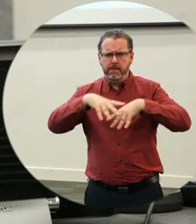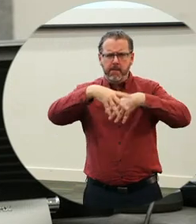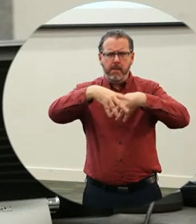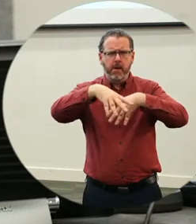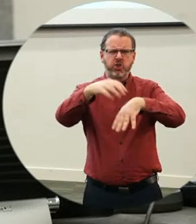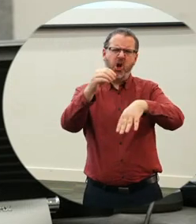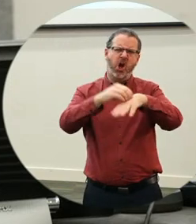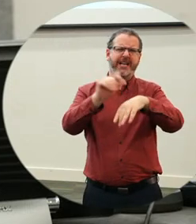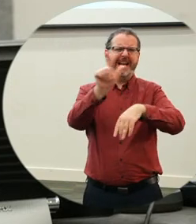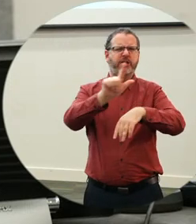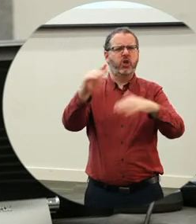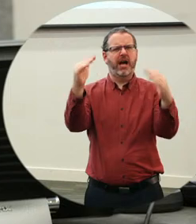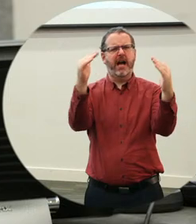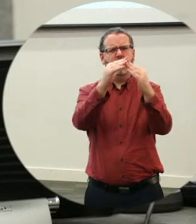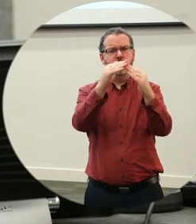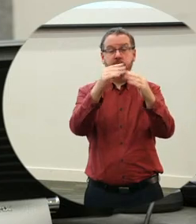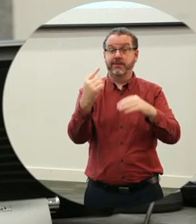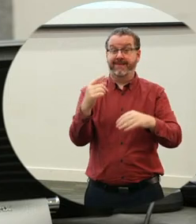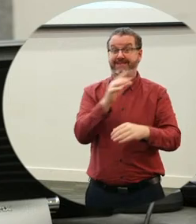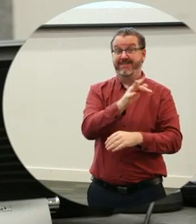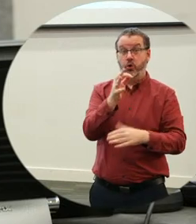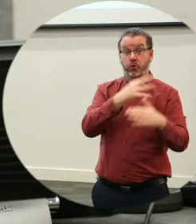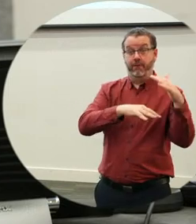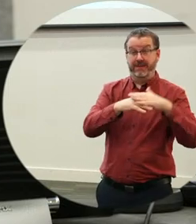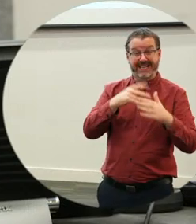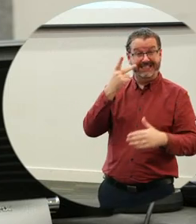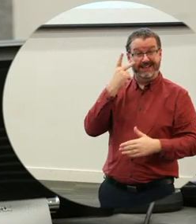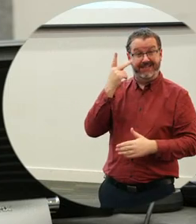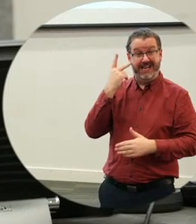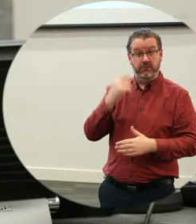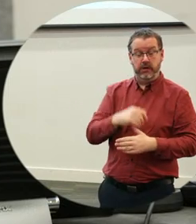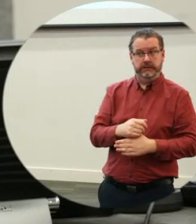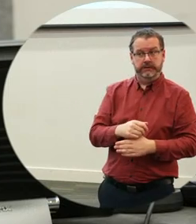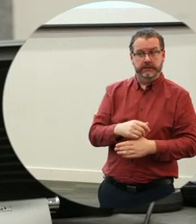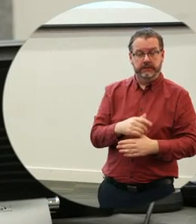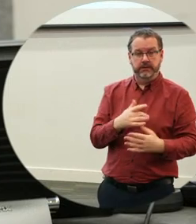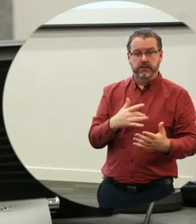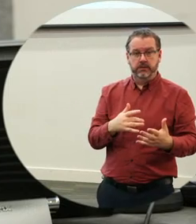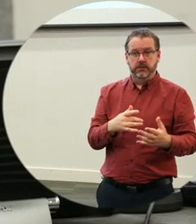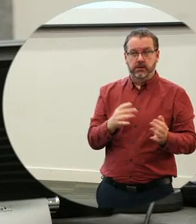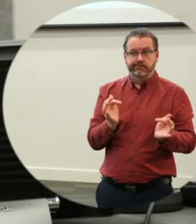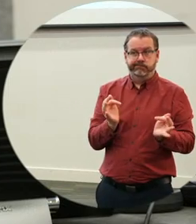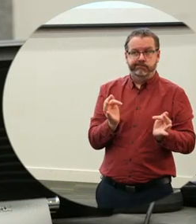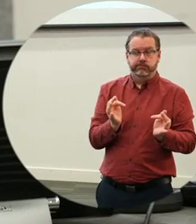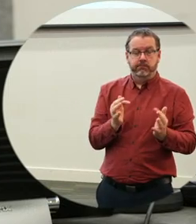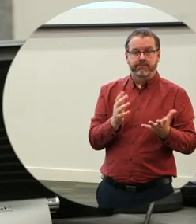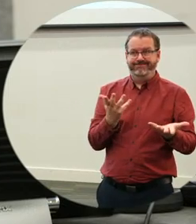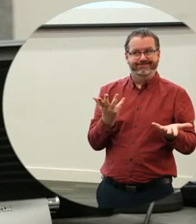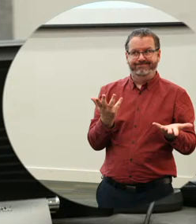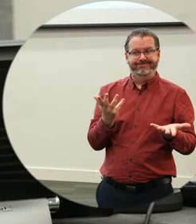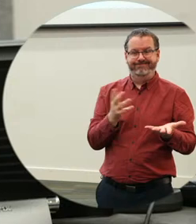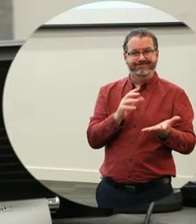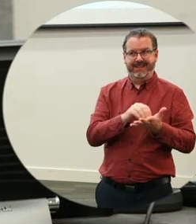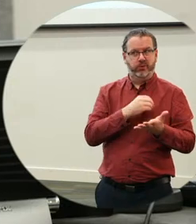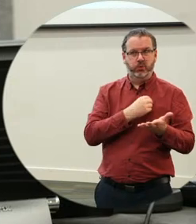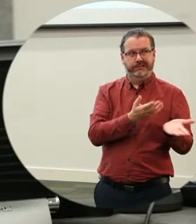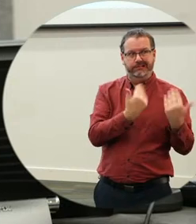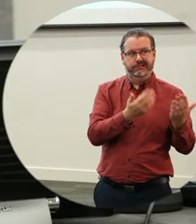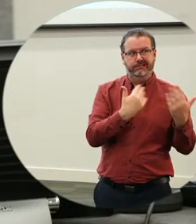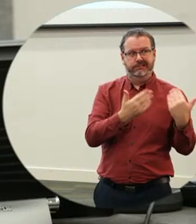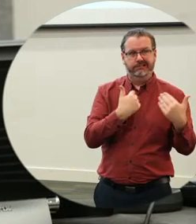the Fianna Fáil government, De Valera government, reckoned that they were going to have to just bring in reinforcements